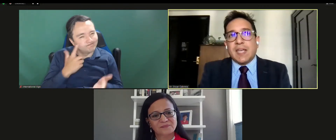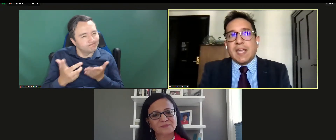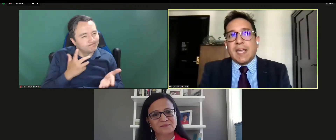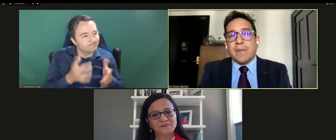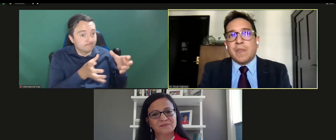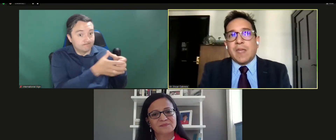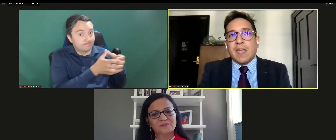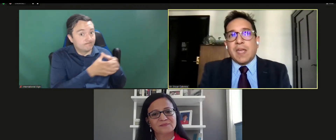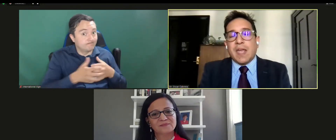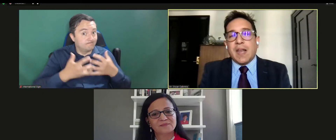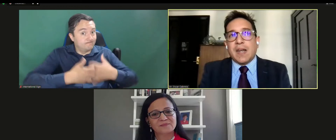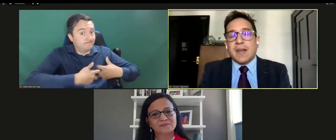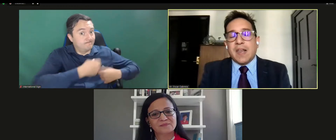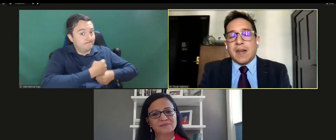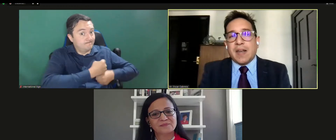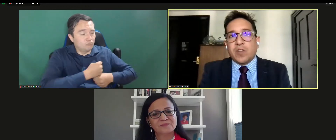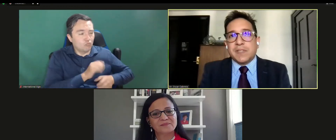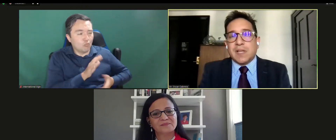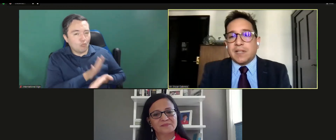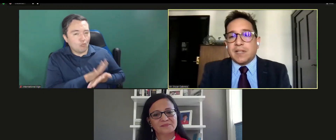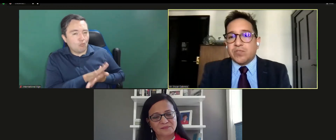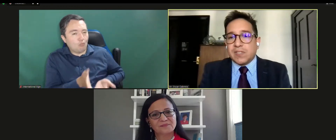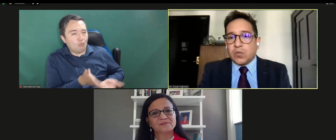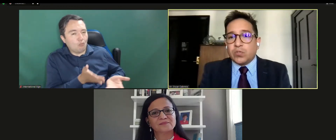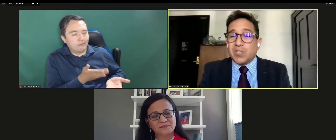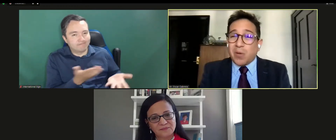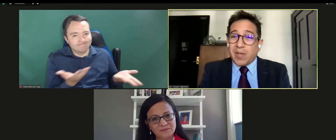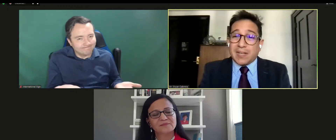Now, a recent statement